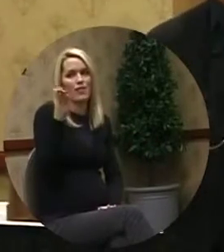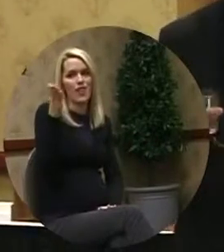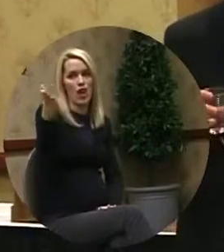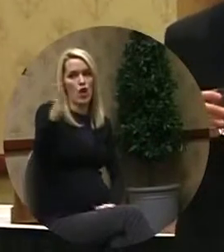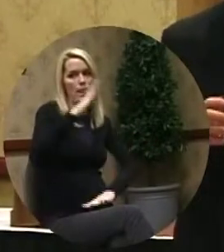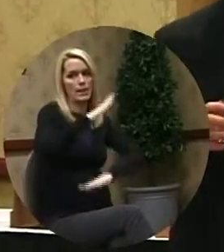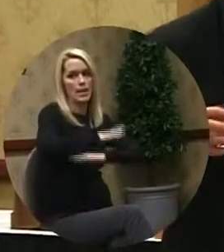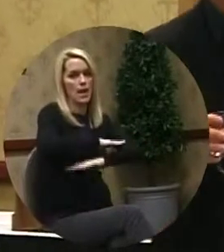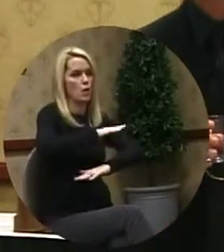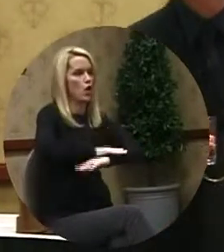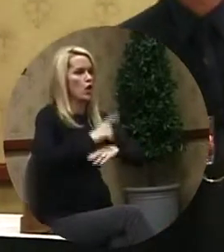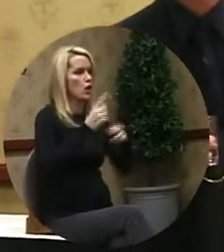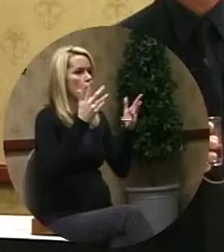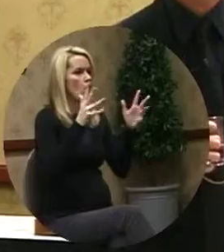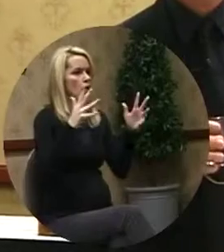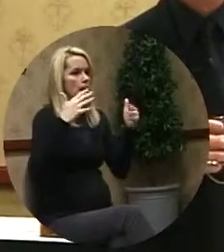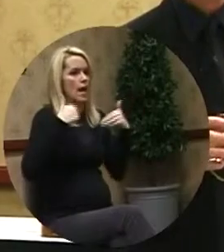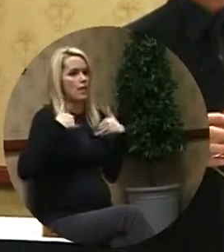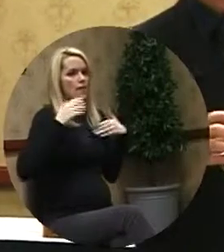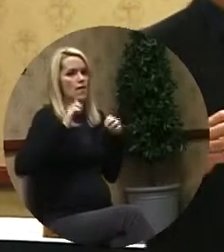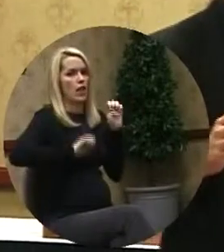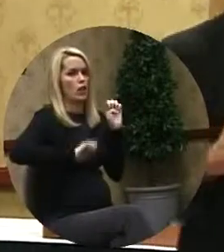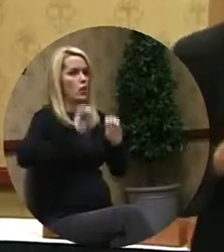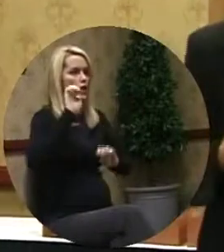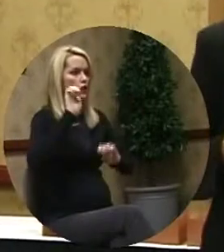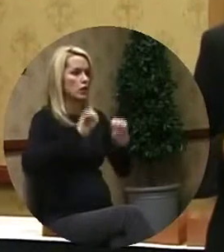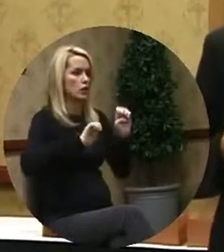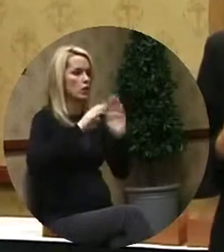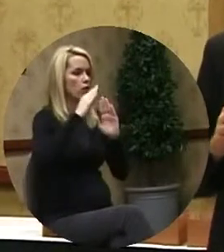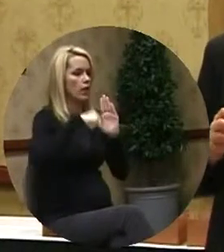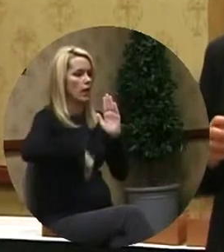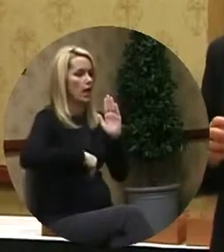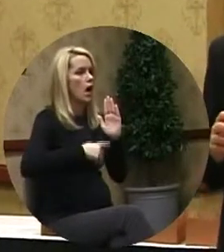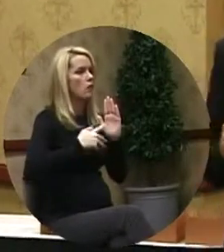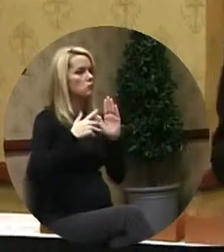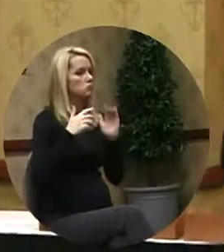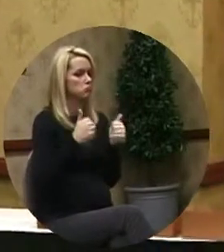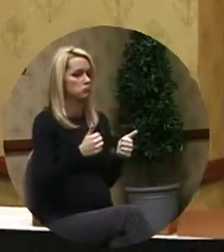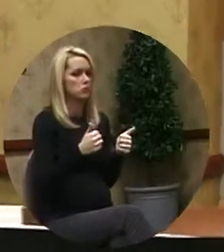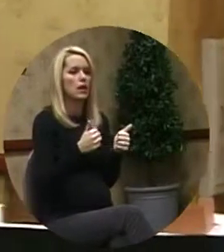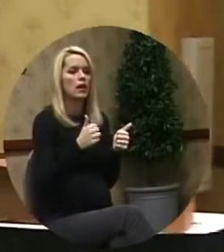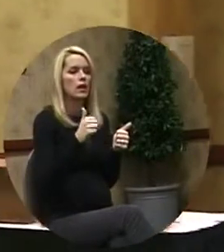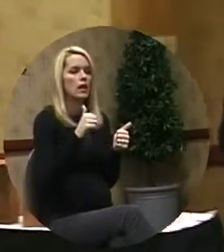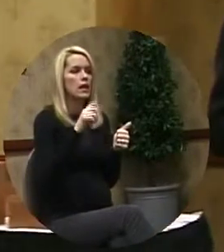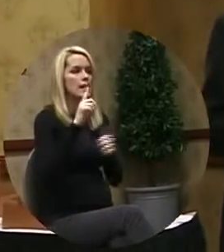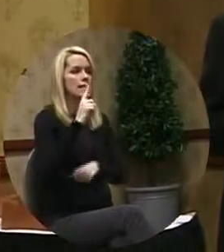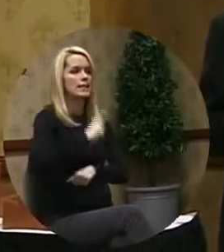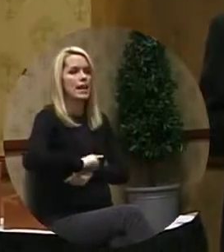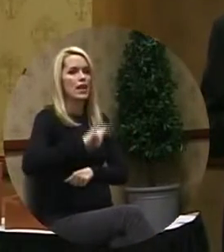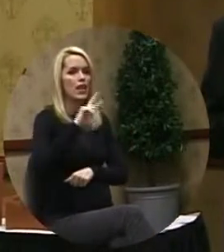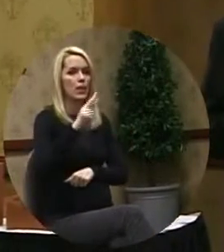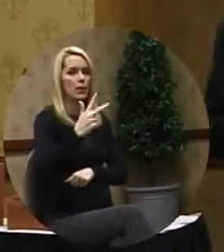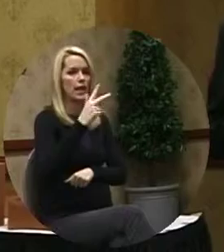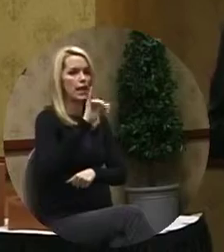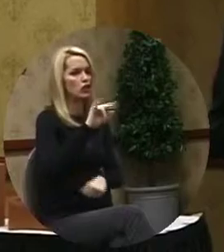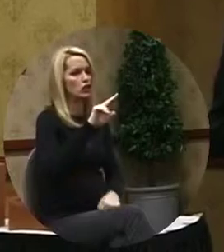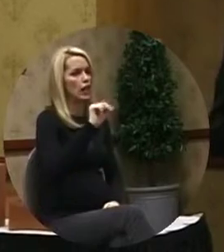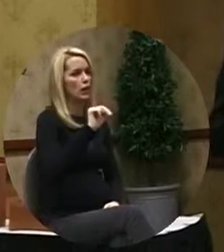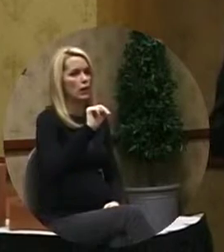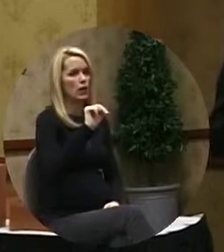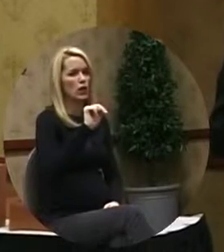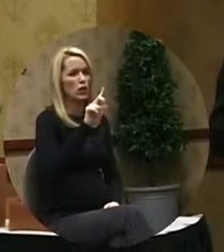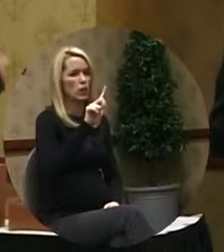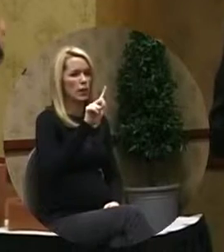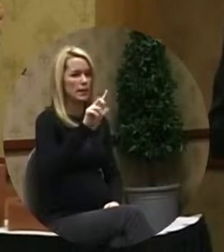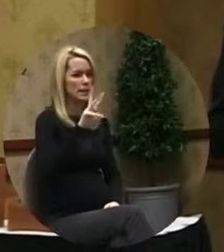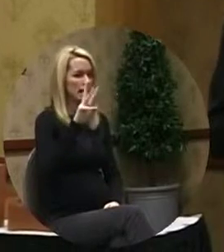your evaluation form. So if you would fill those out, that would be great. On day 3, which will be January